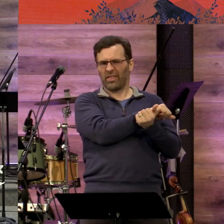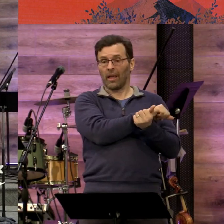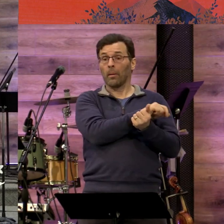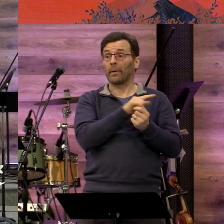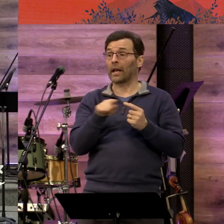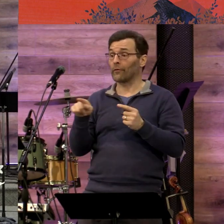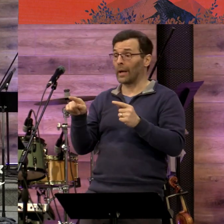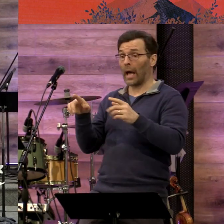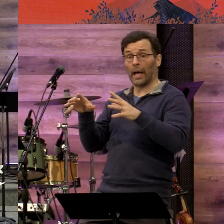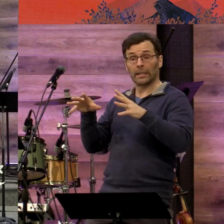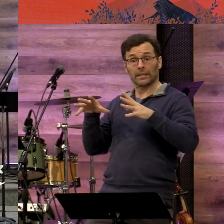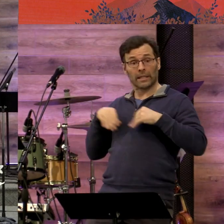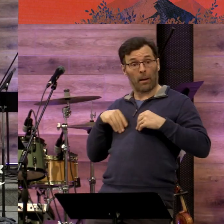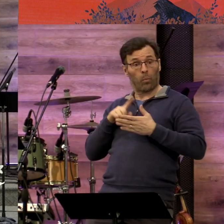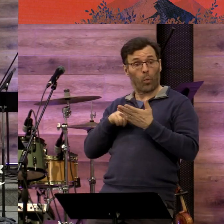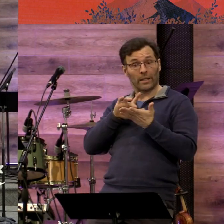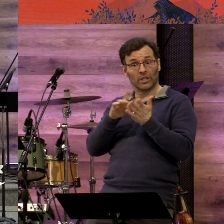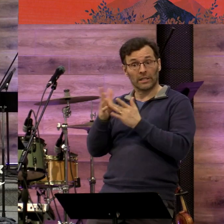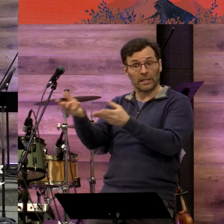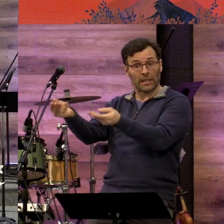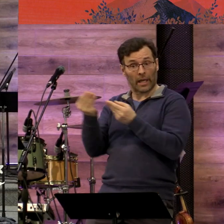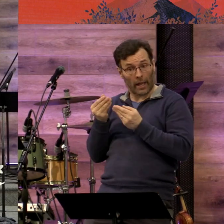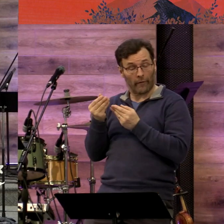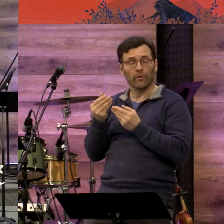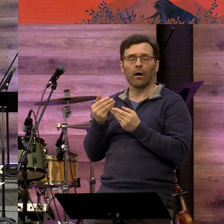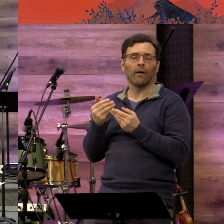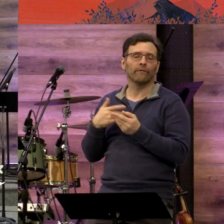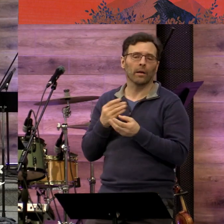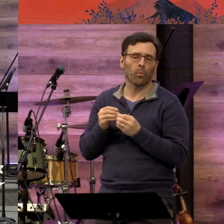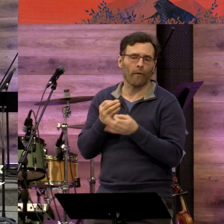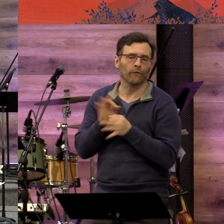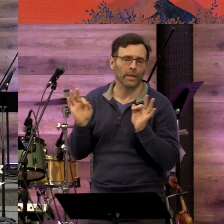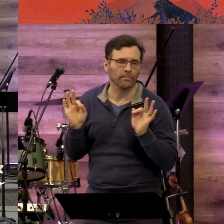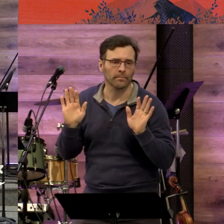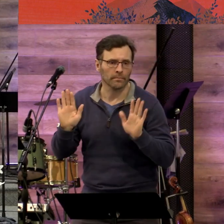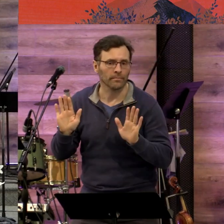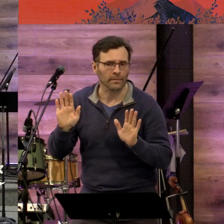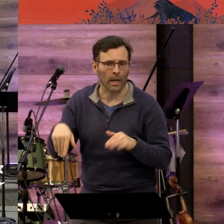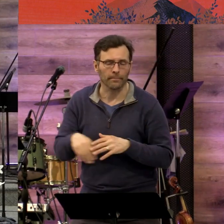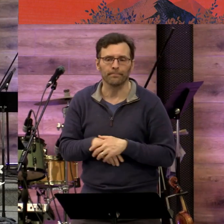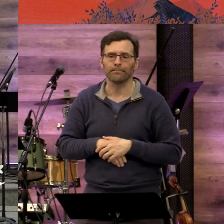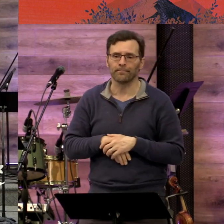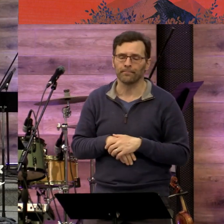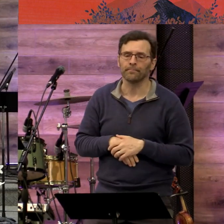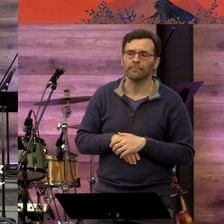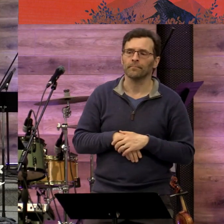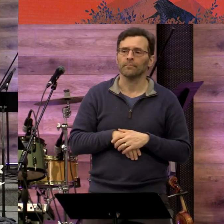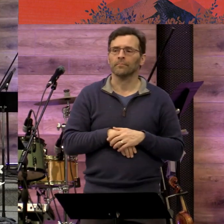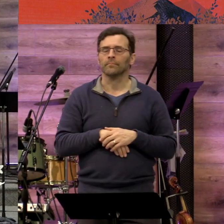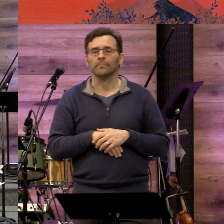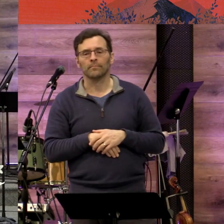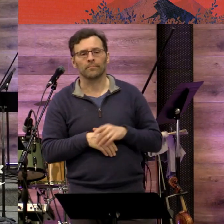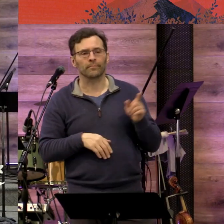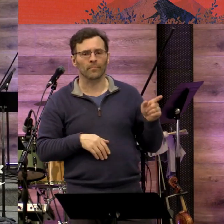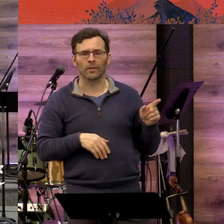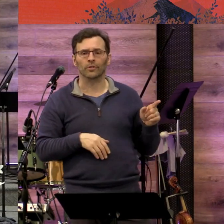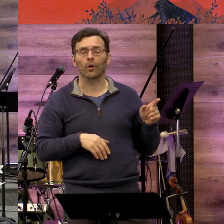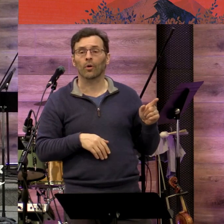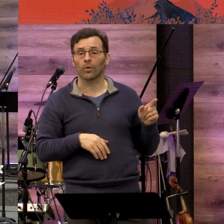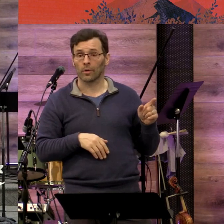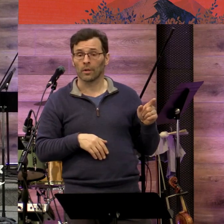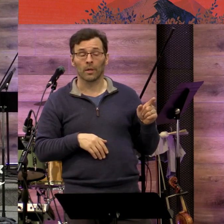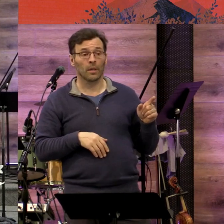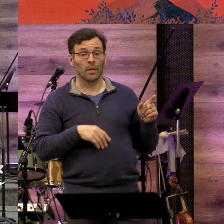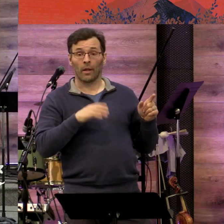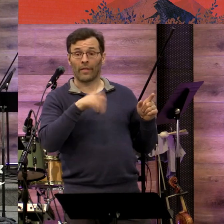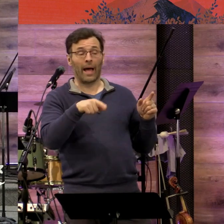that we're seeing people and many of ourselves experience over and over and over again. It's far more freeing to take what